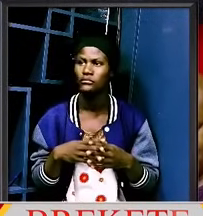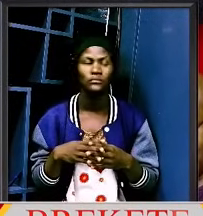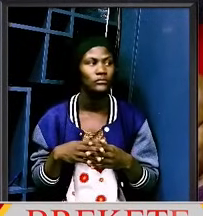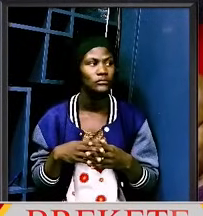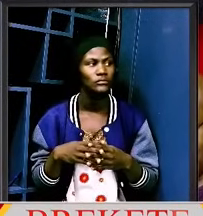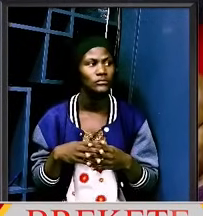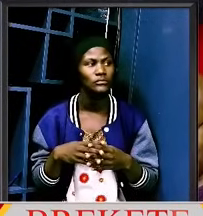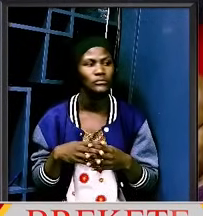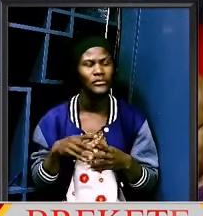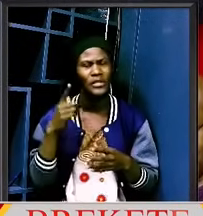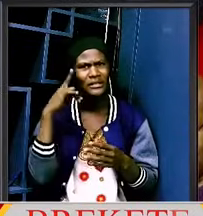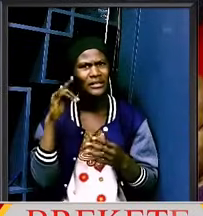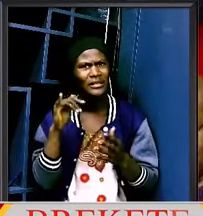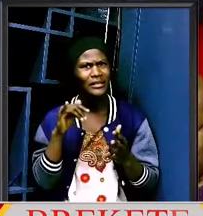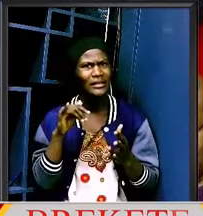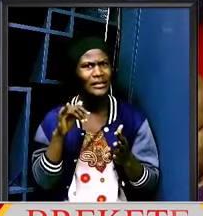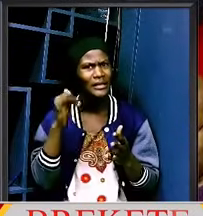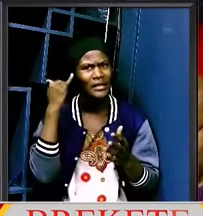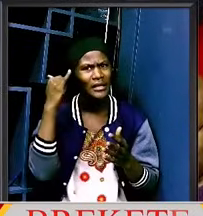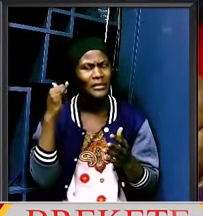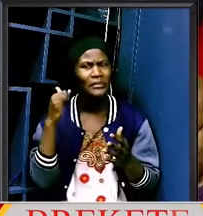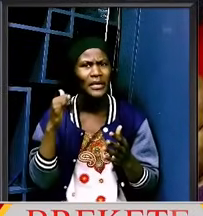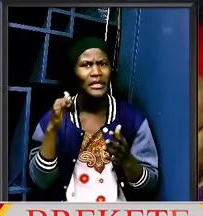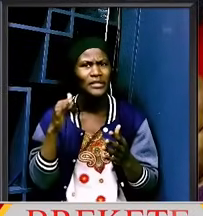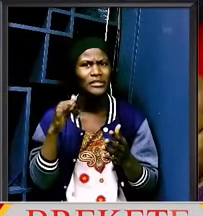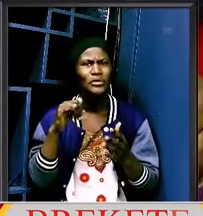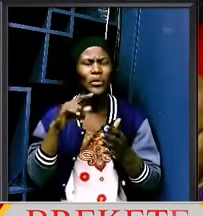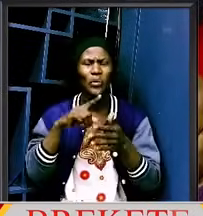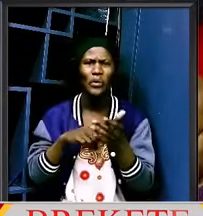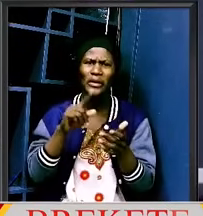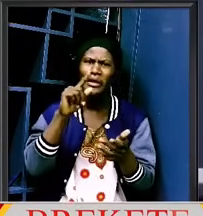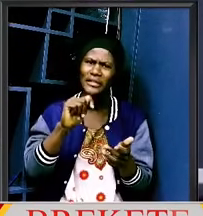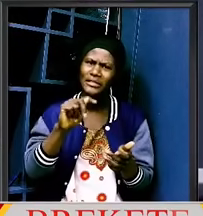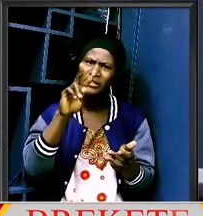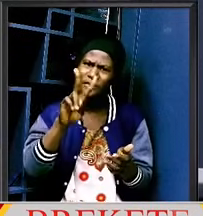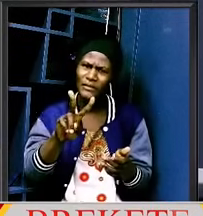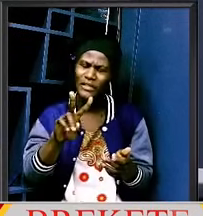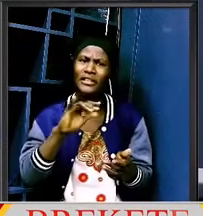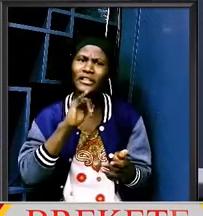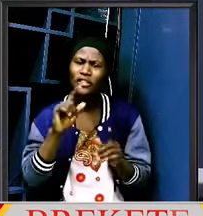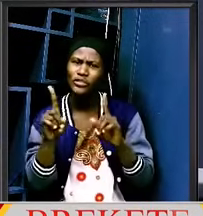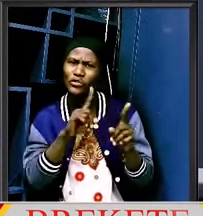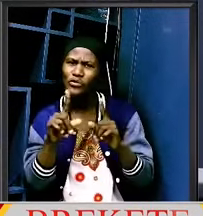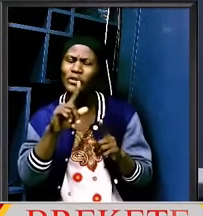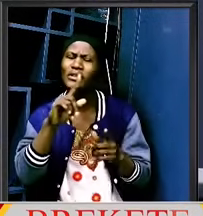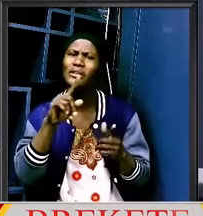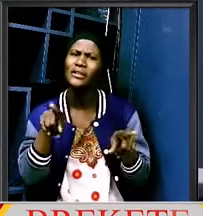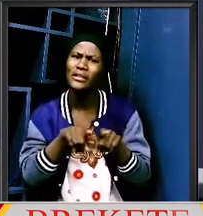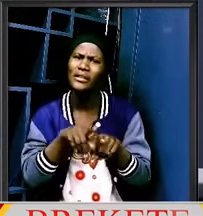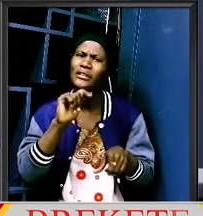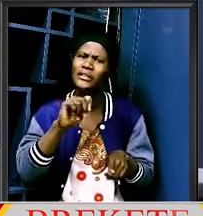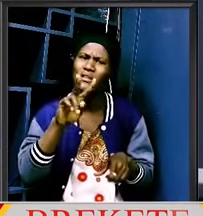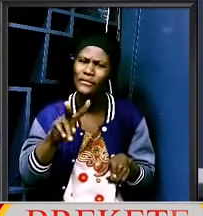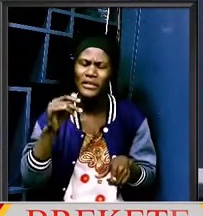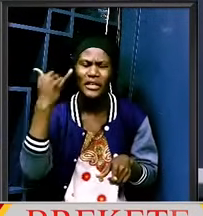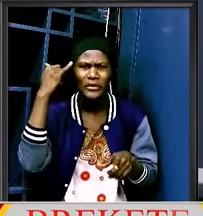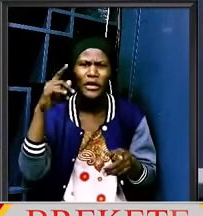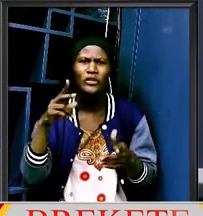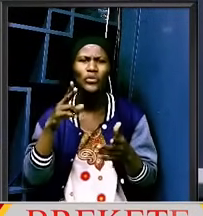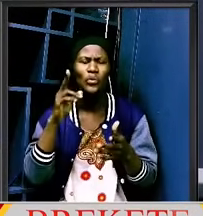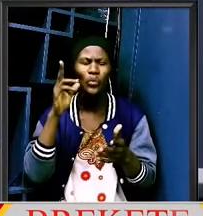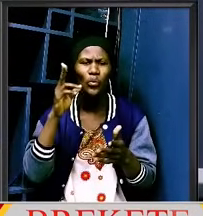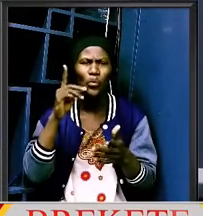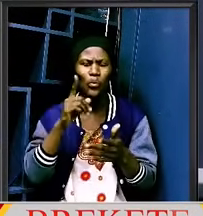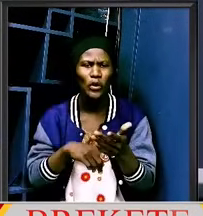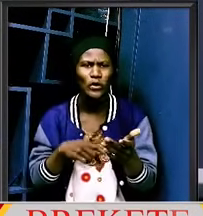So imagine waiting TV, they do fellow TV. Imagine waiting, they do Fulani people. Imagine